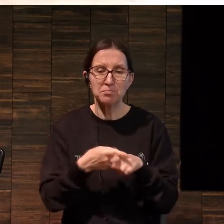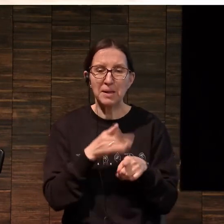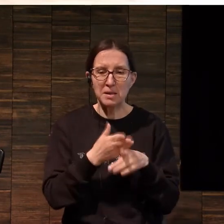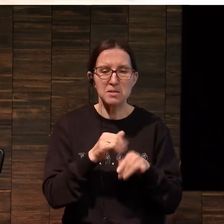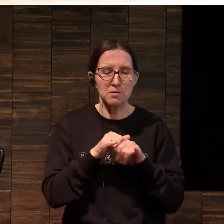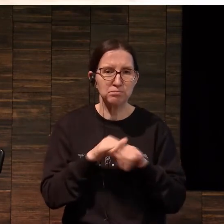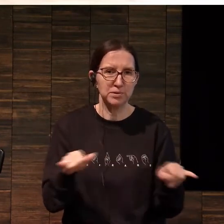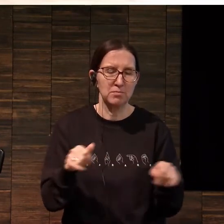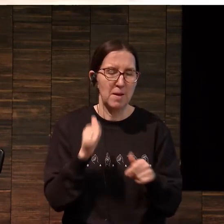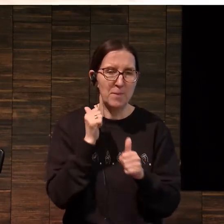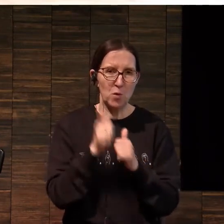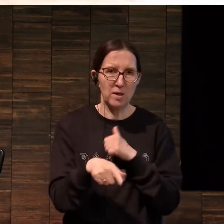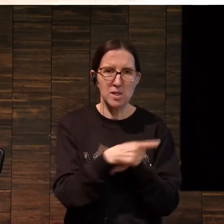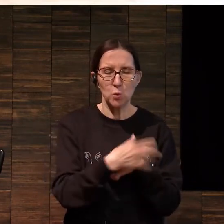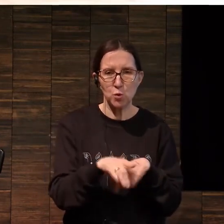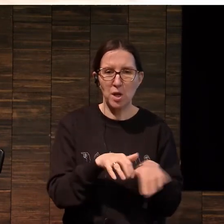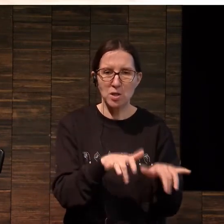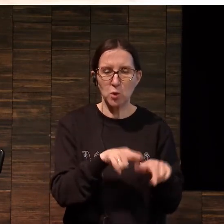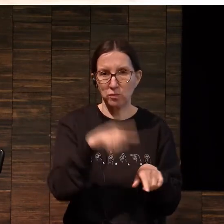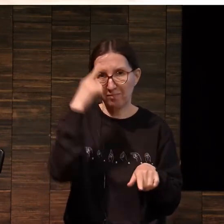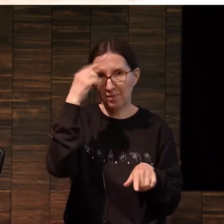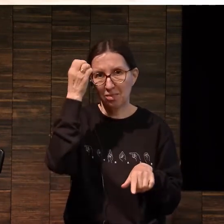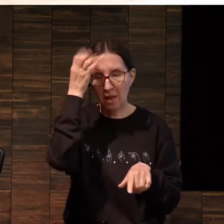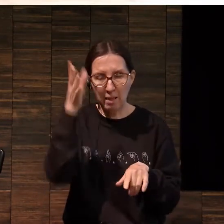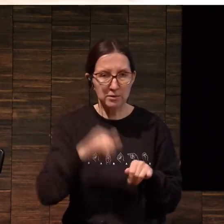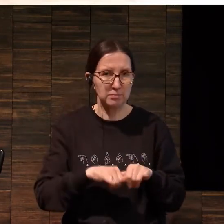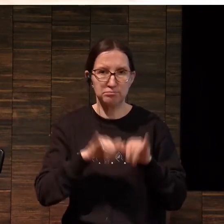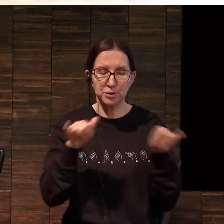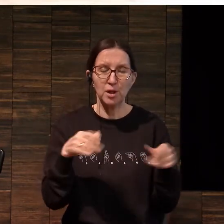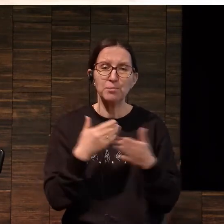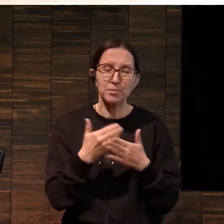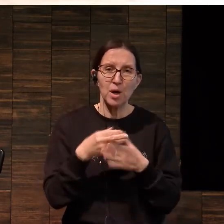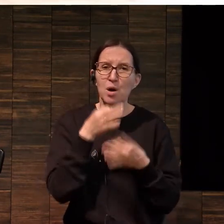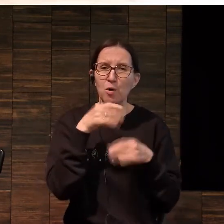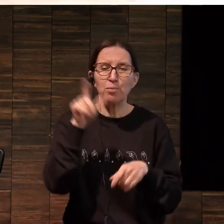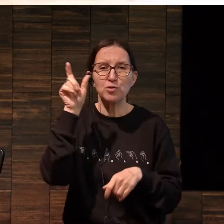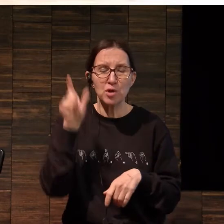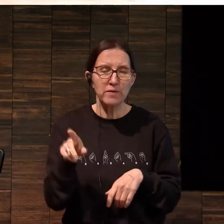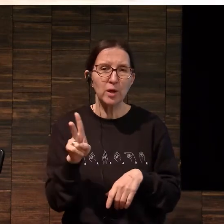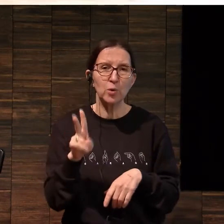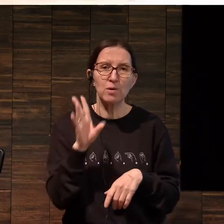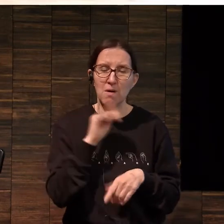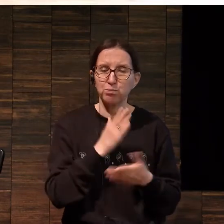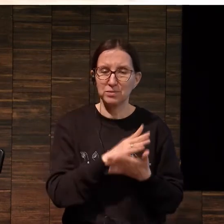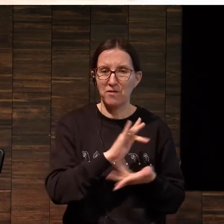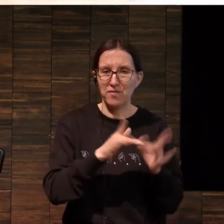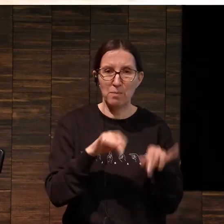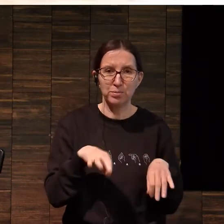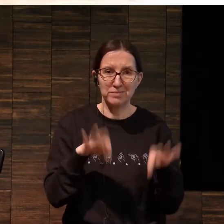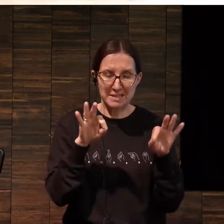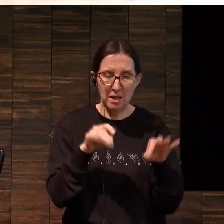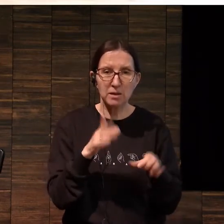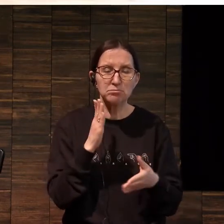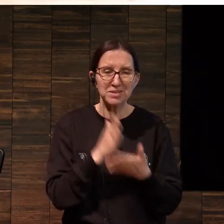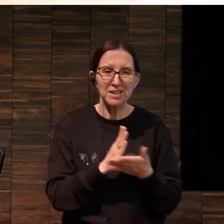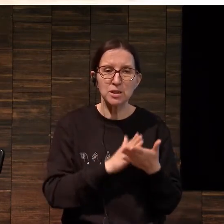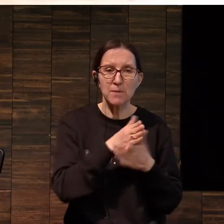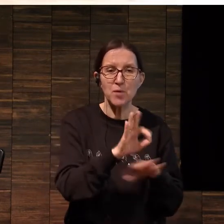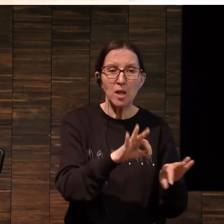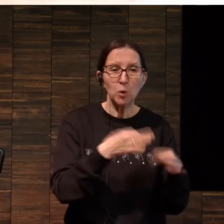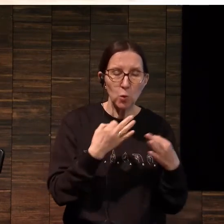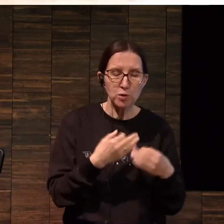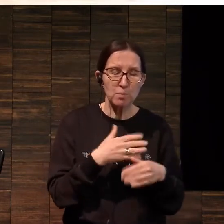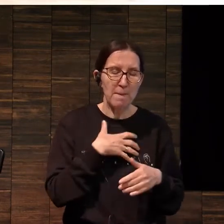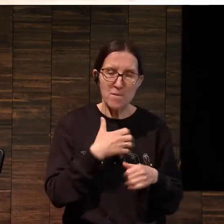owns a site has access to very powerful accessibility and remediation tools that just 2, 3, 4